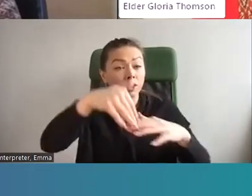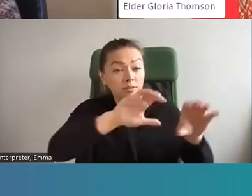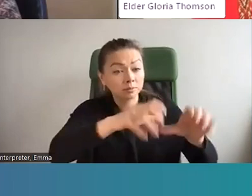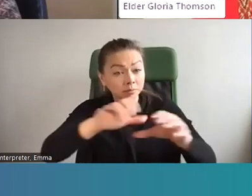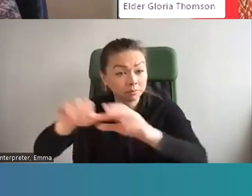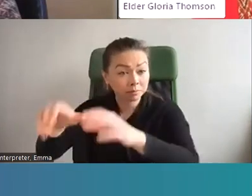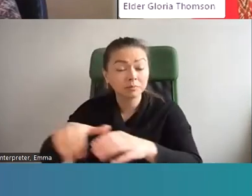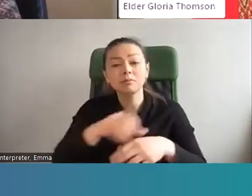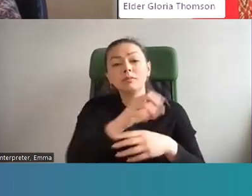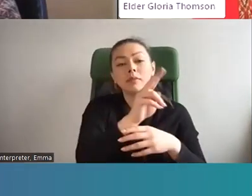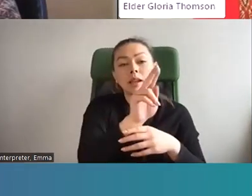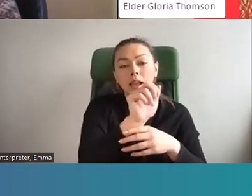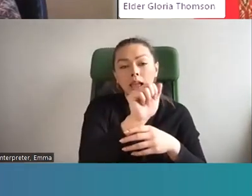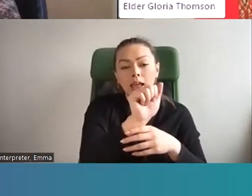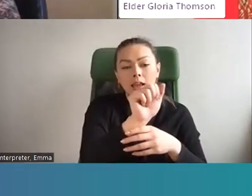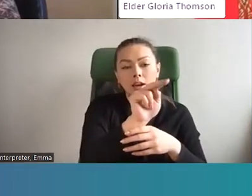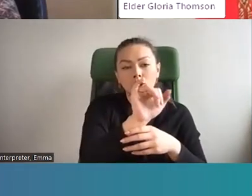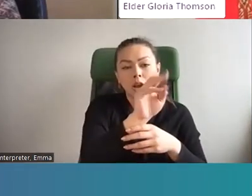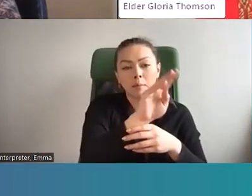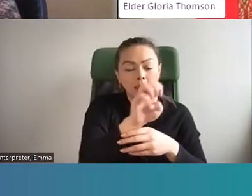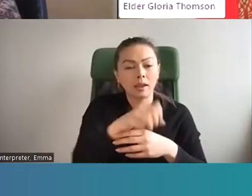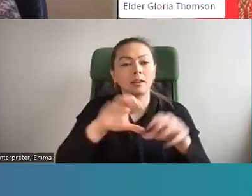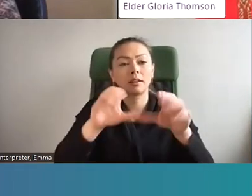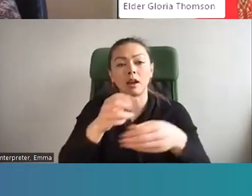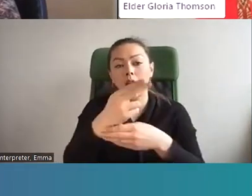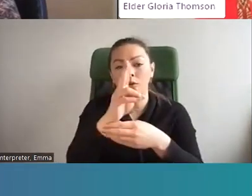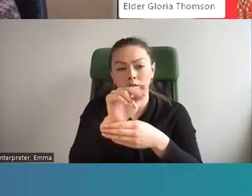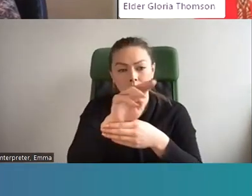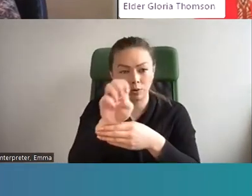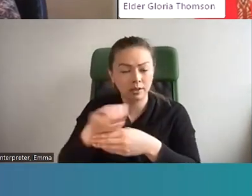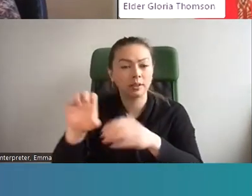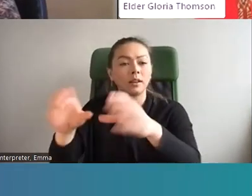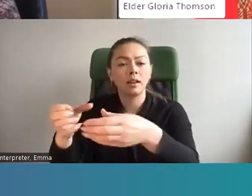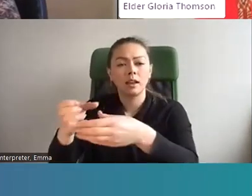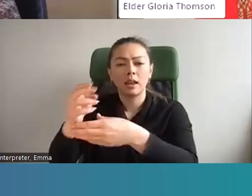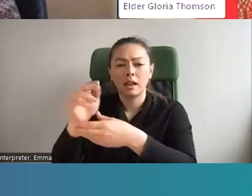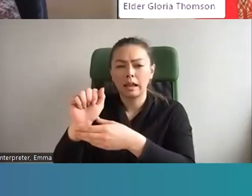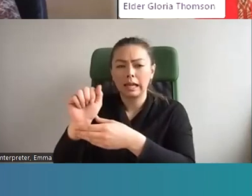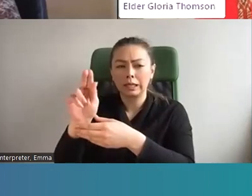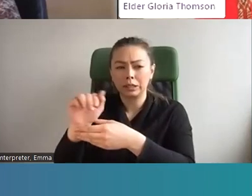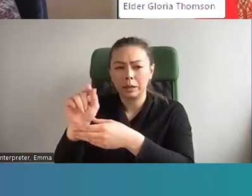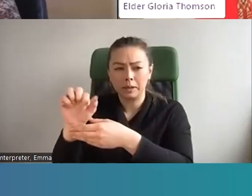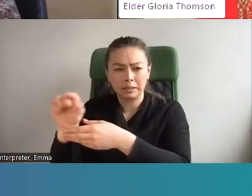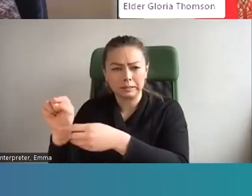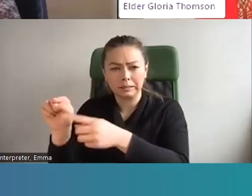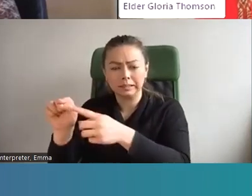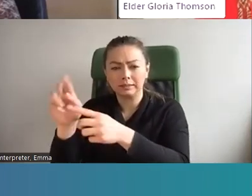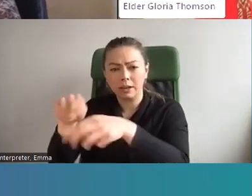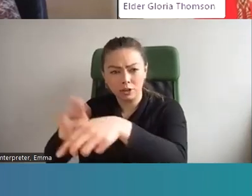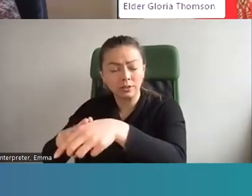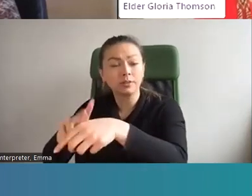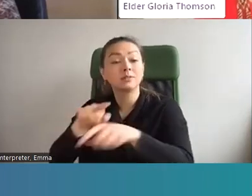the Conjunctun nations. These lands are connected with the London Township and Sombra treaties